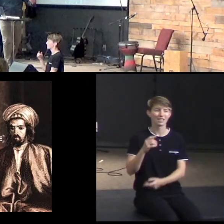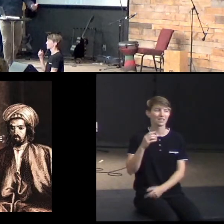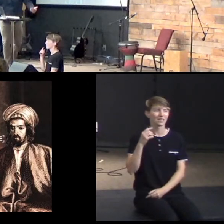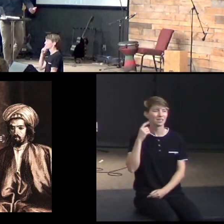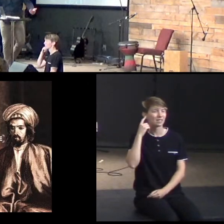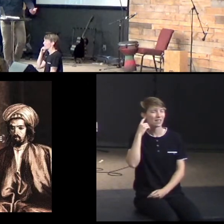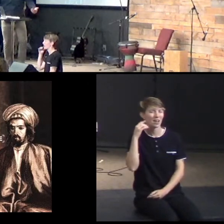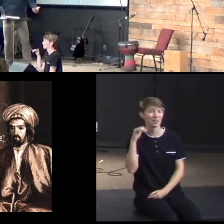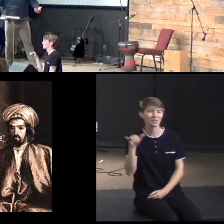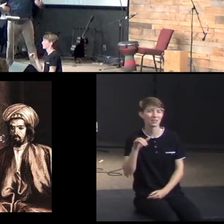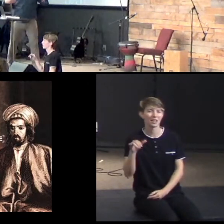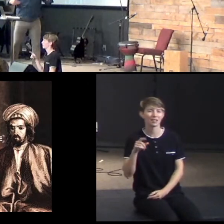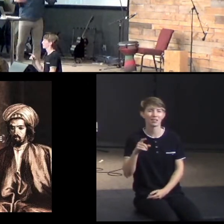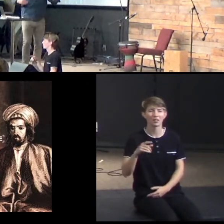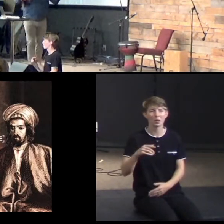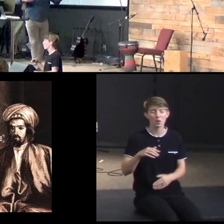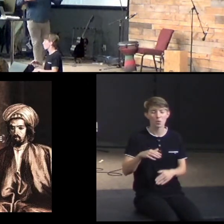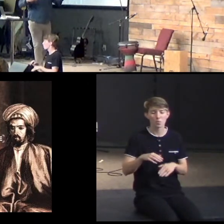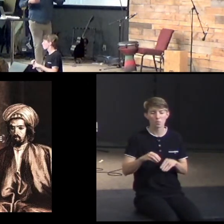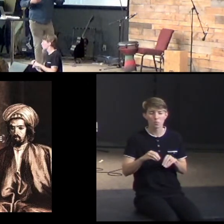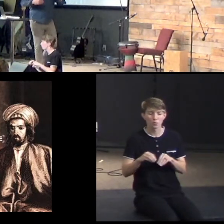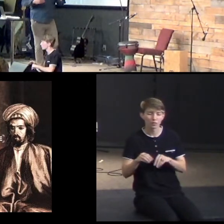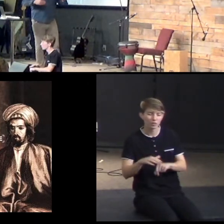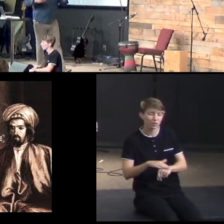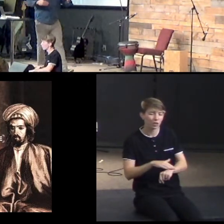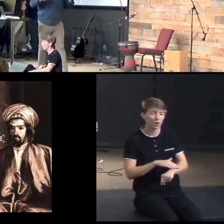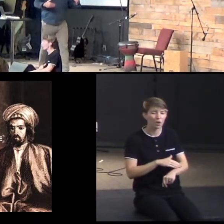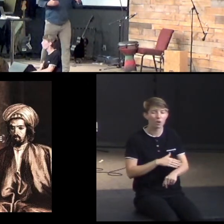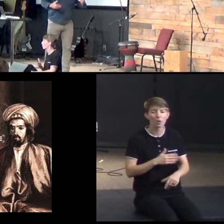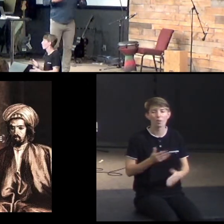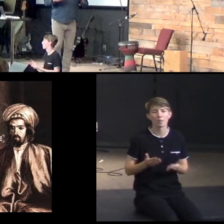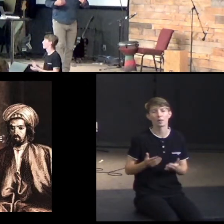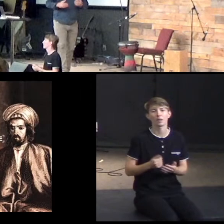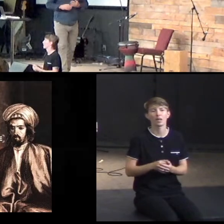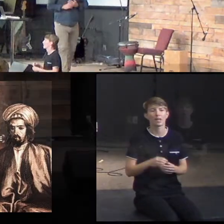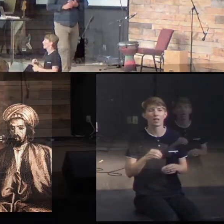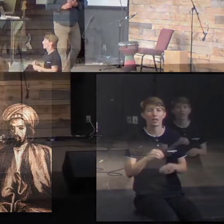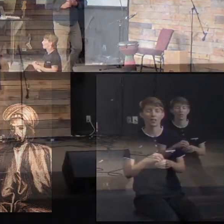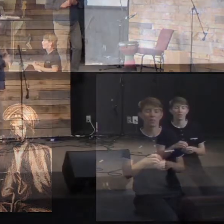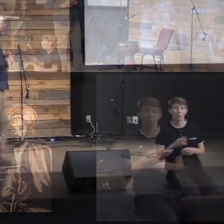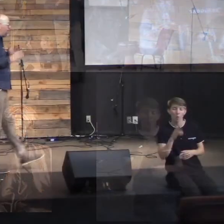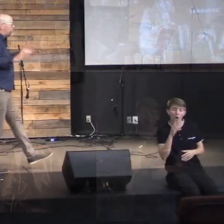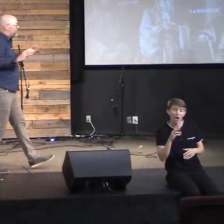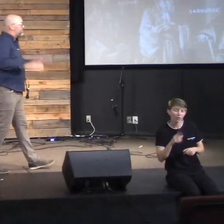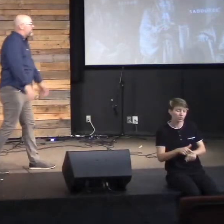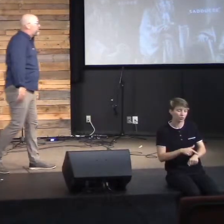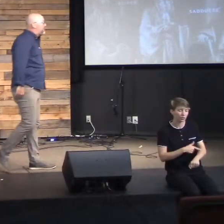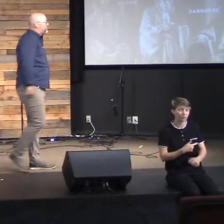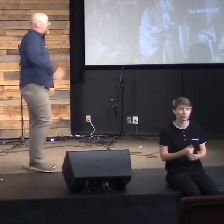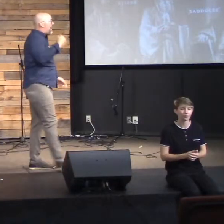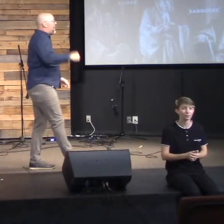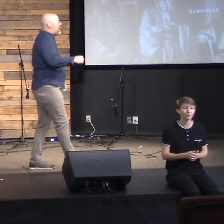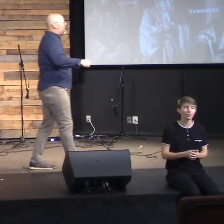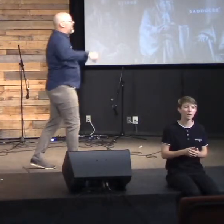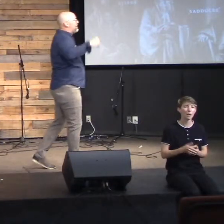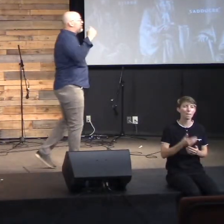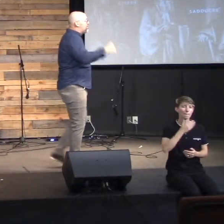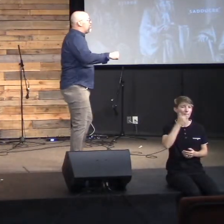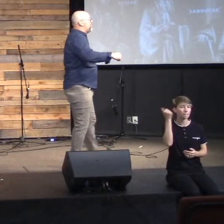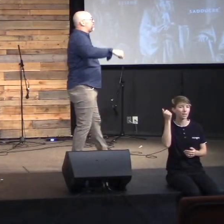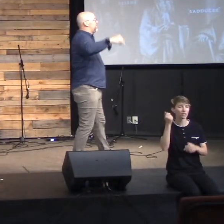the jacuzzi too long. Sloth is not a good translation. A better translation is,